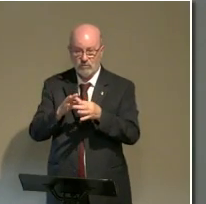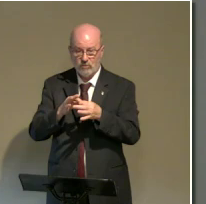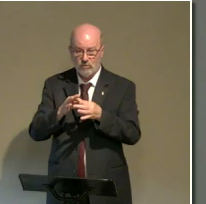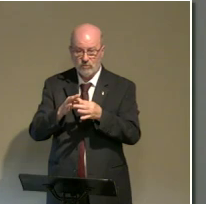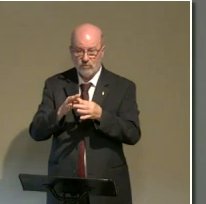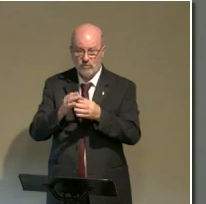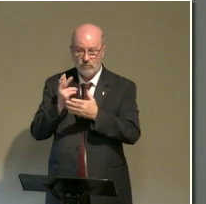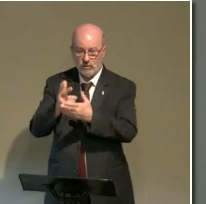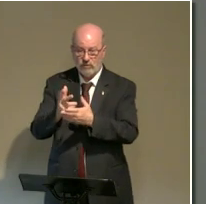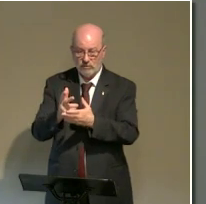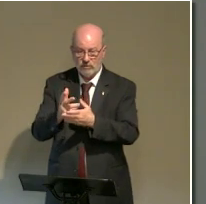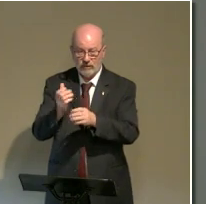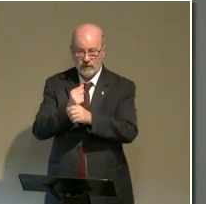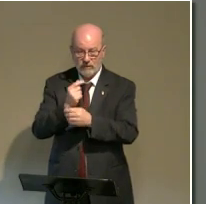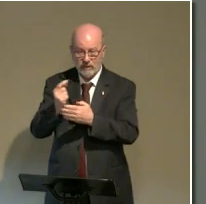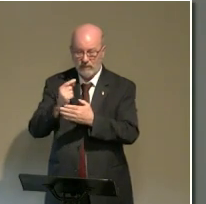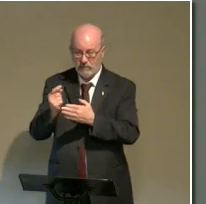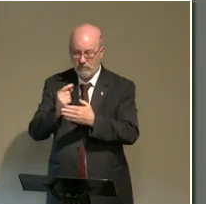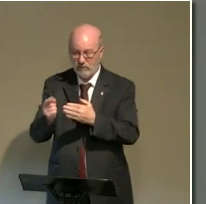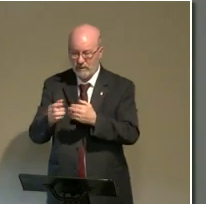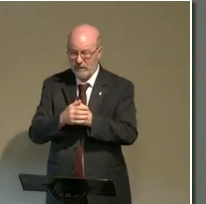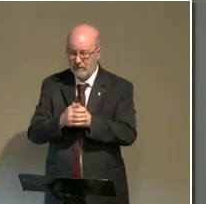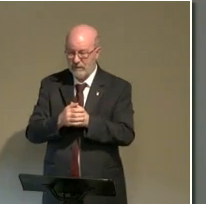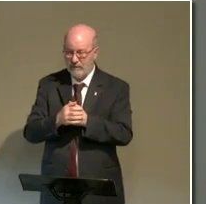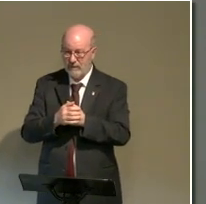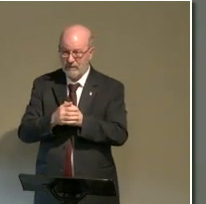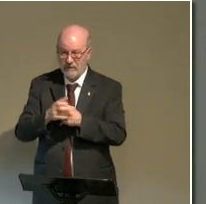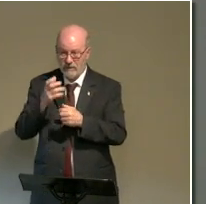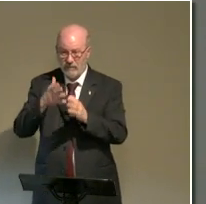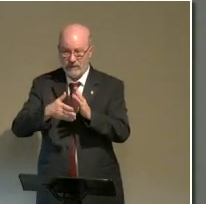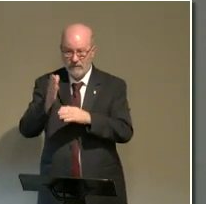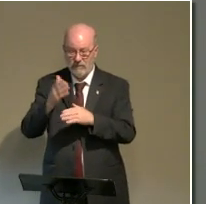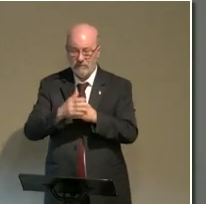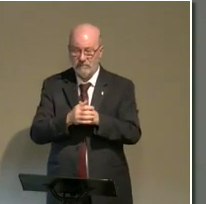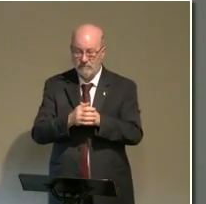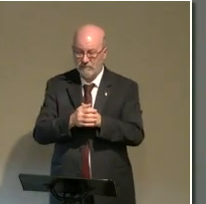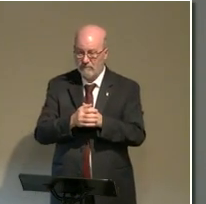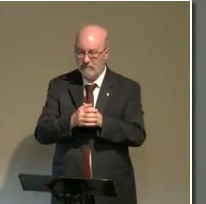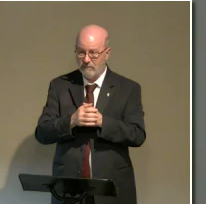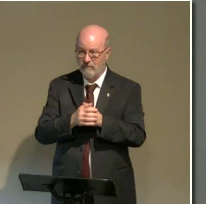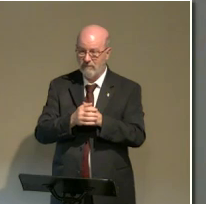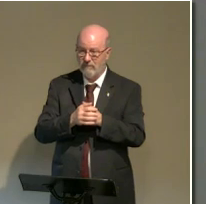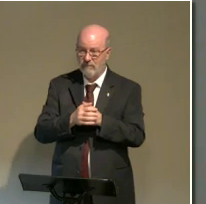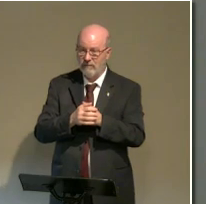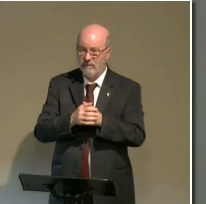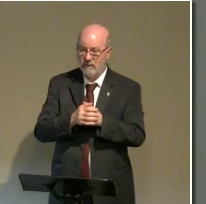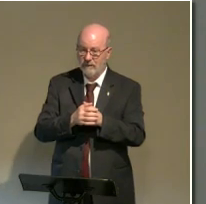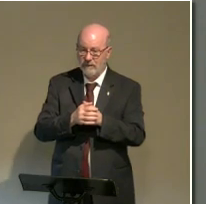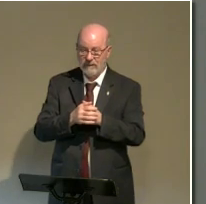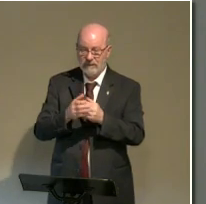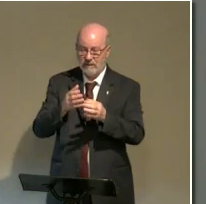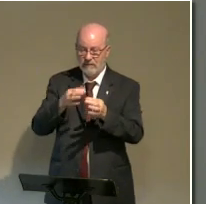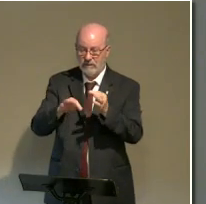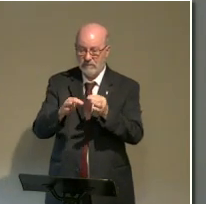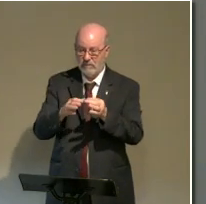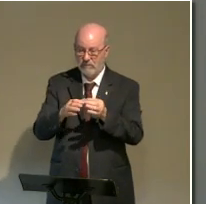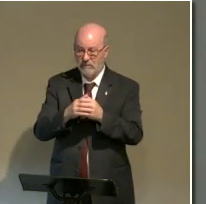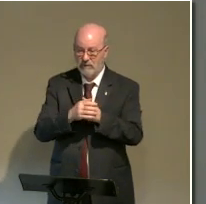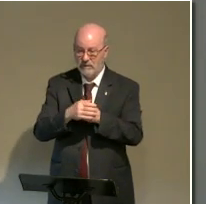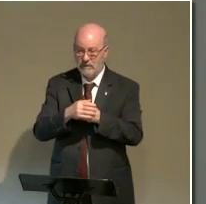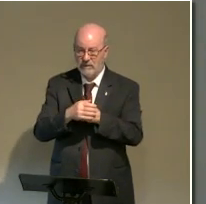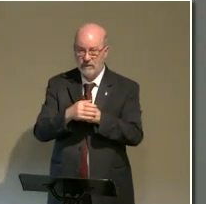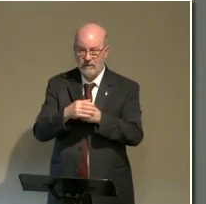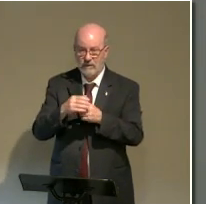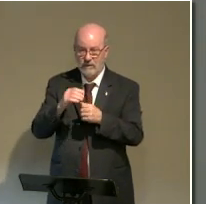one every week. Here, you want to get rid of them? Here, you can do it. It's very simple.